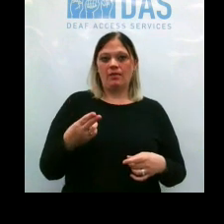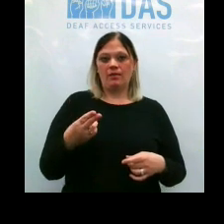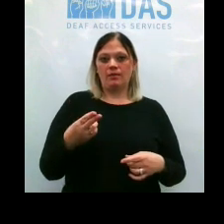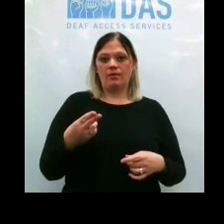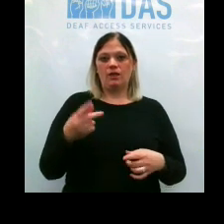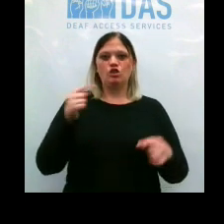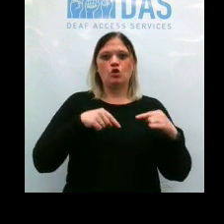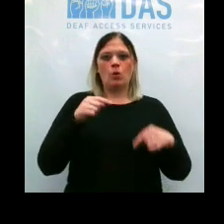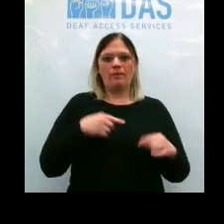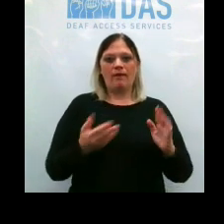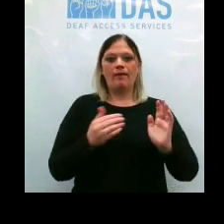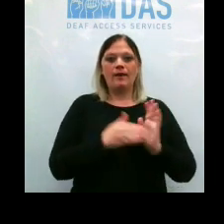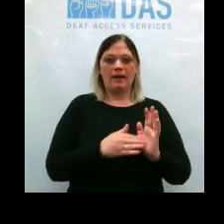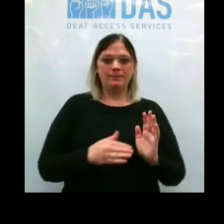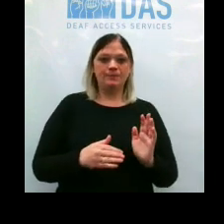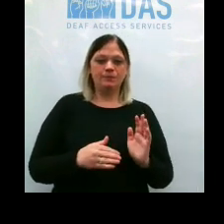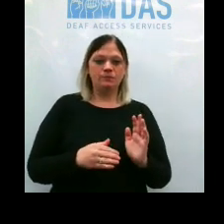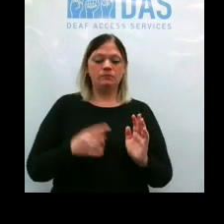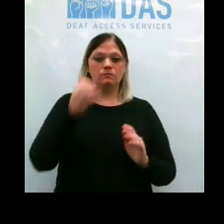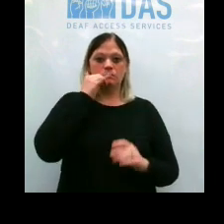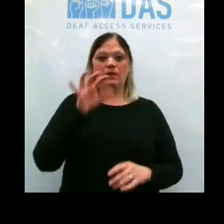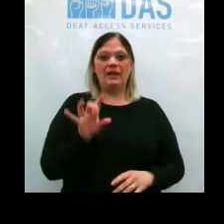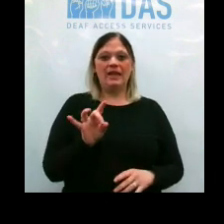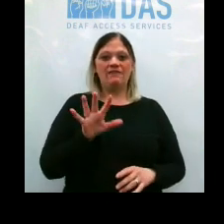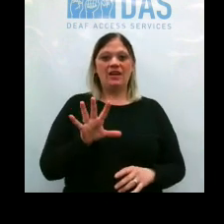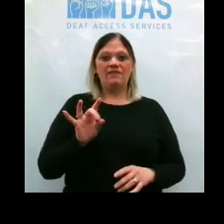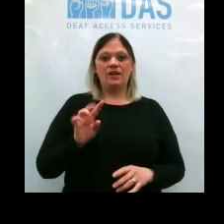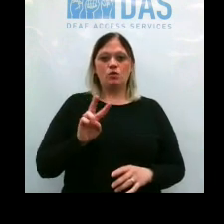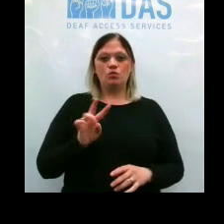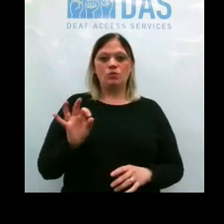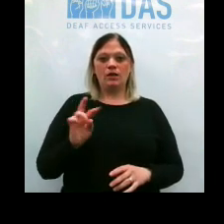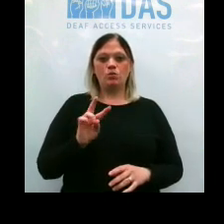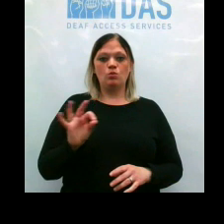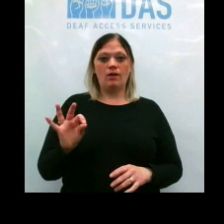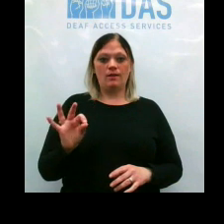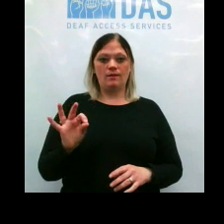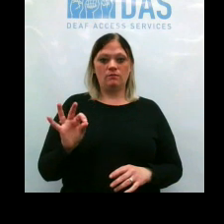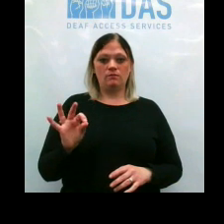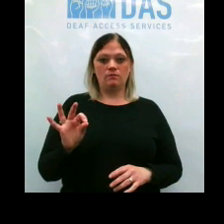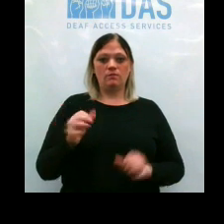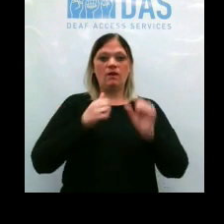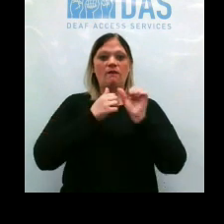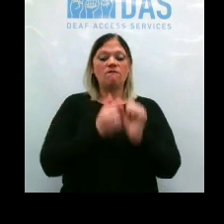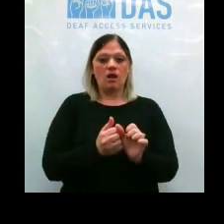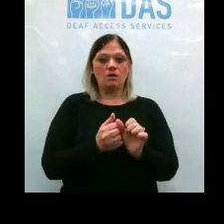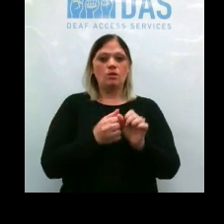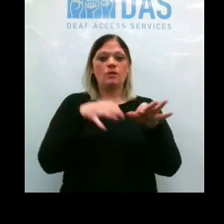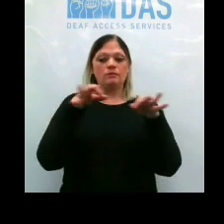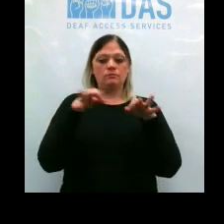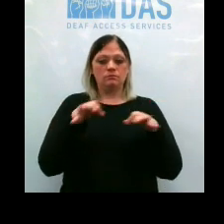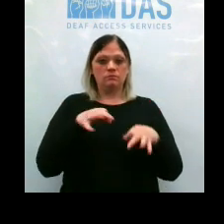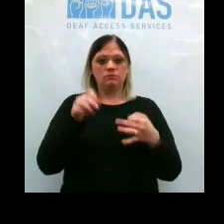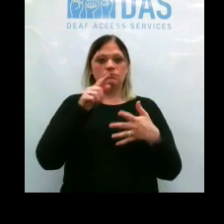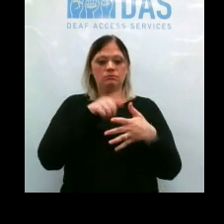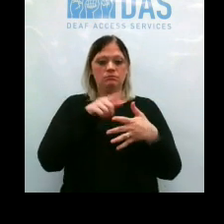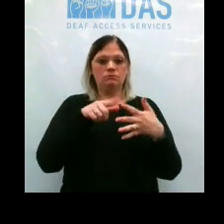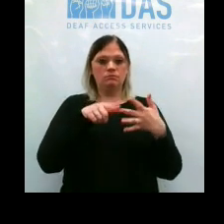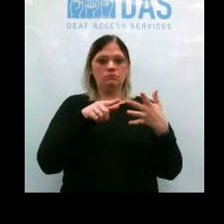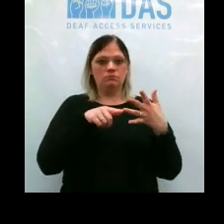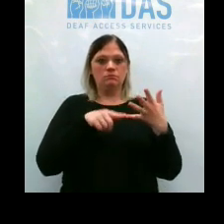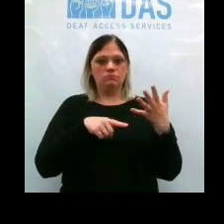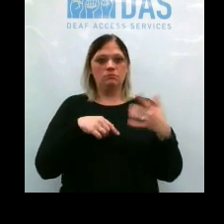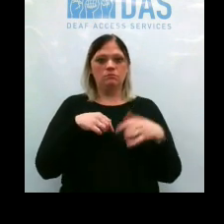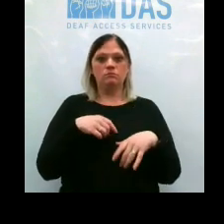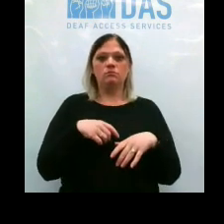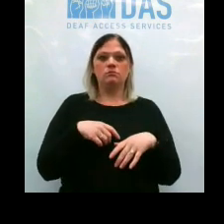back a slide, once again, you call 858-2929, following the instructions that you listen to, and you